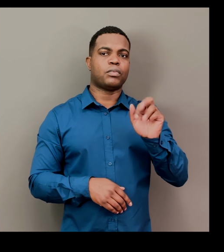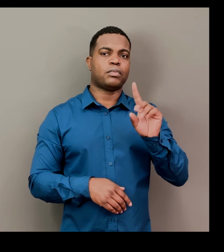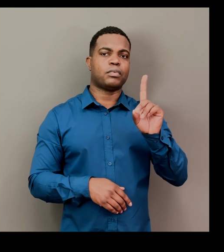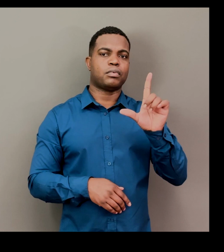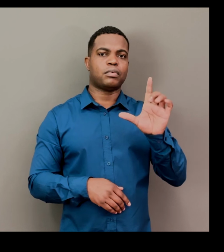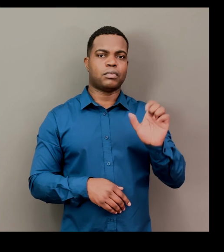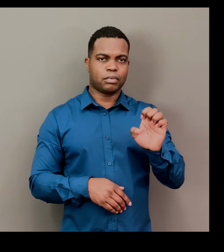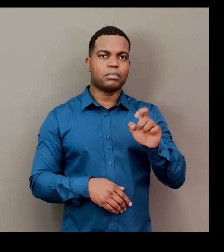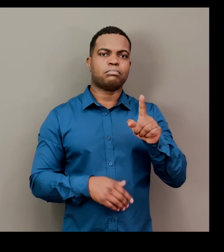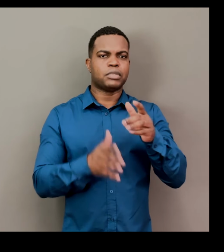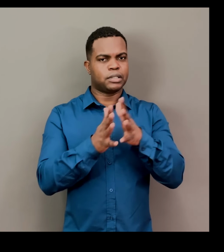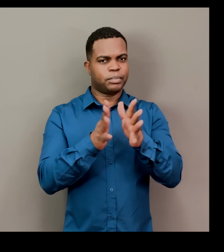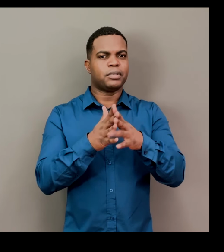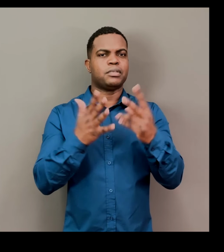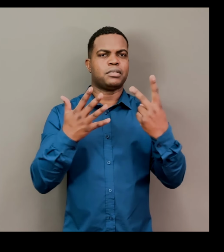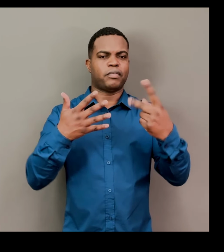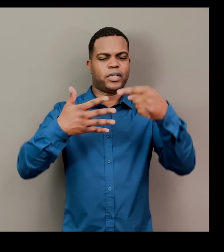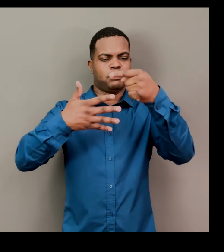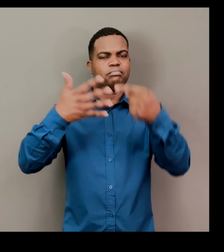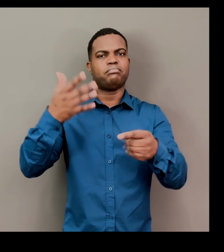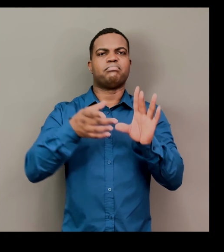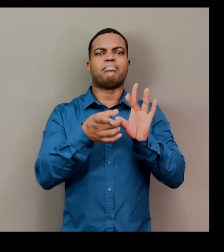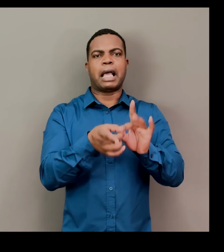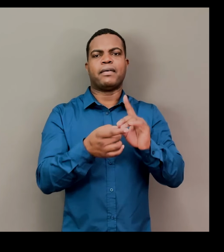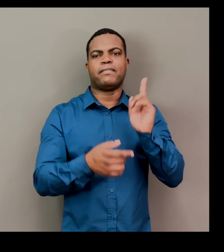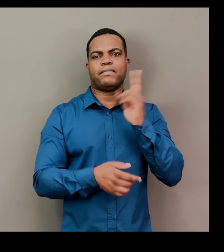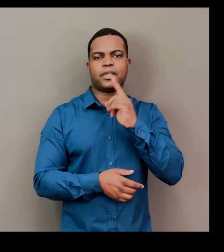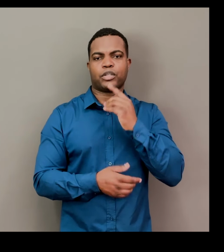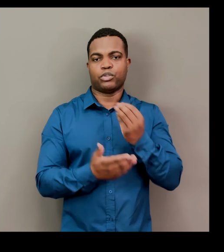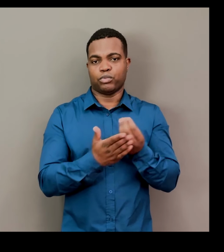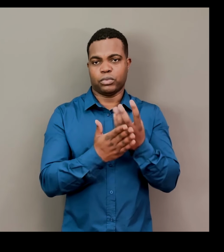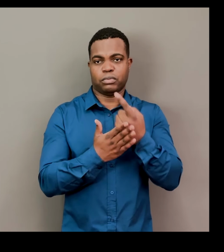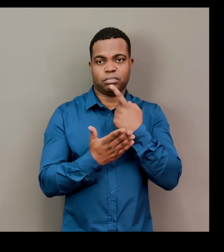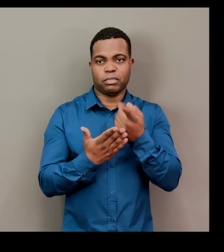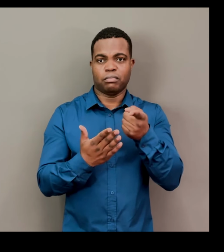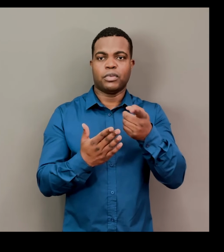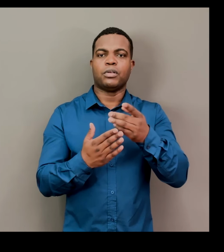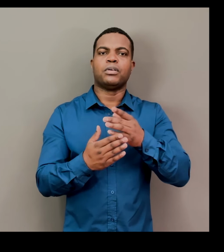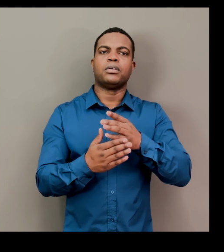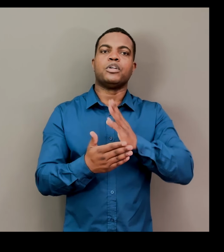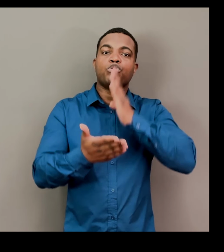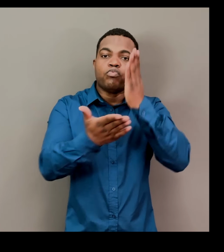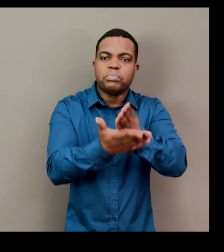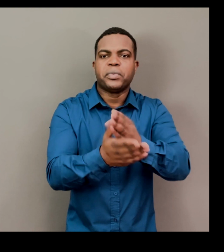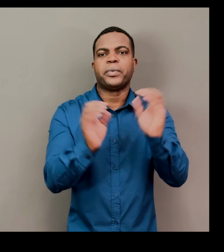7 types of fake news, which are the satire or parody,